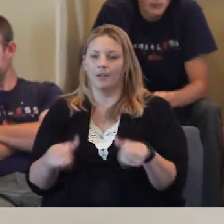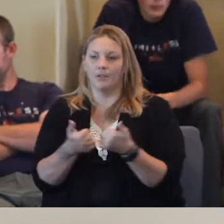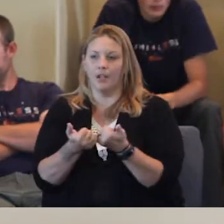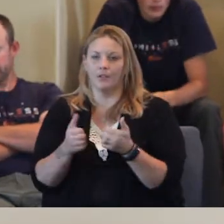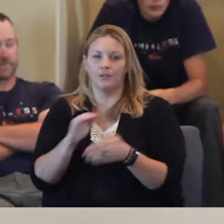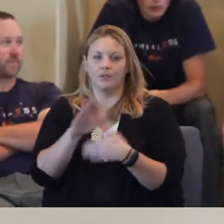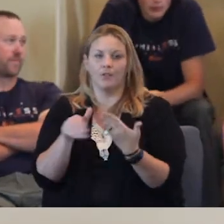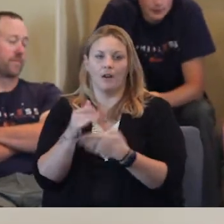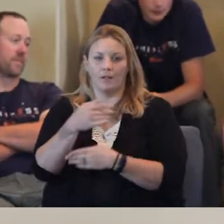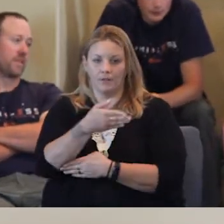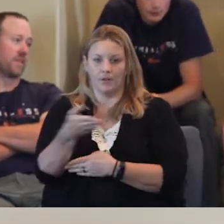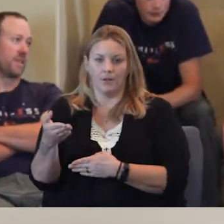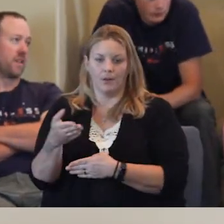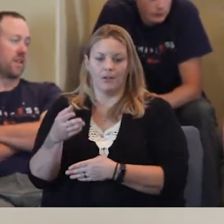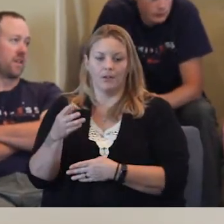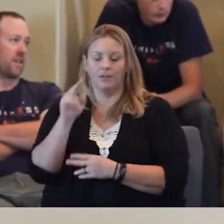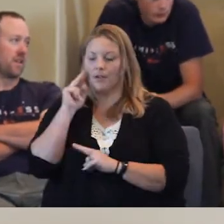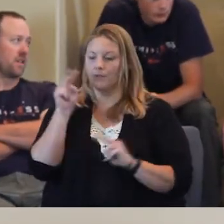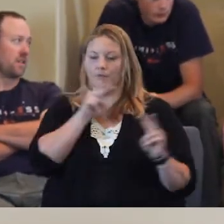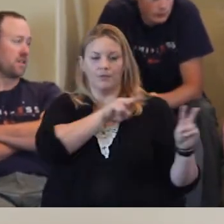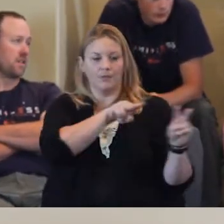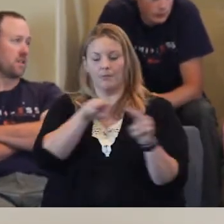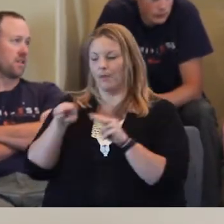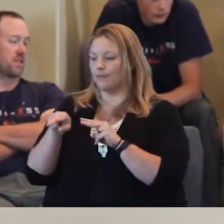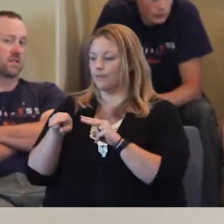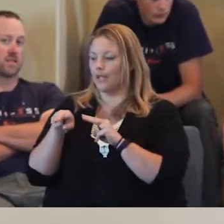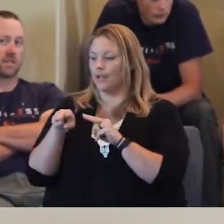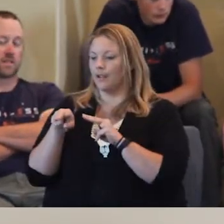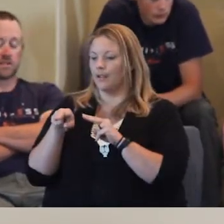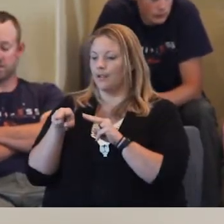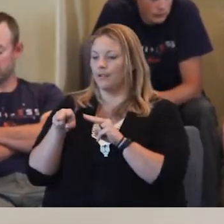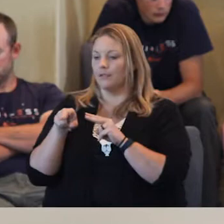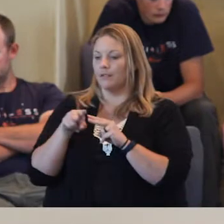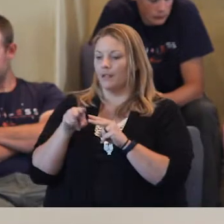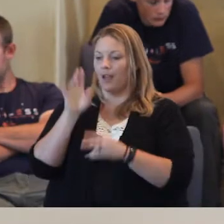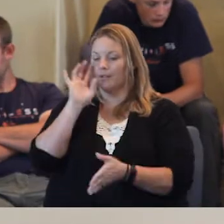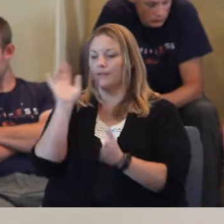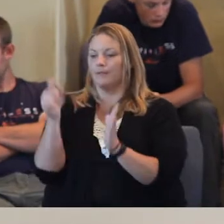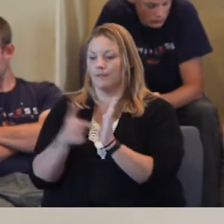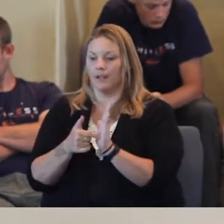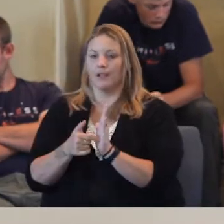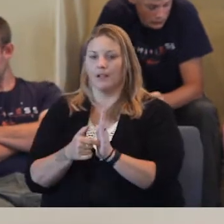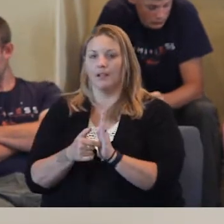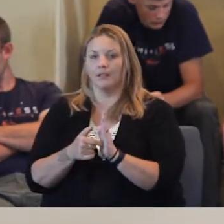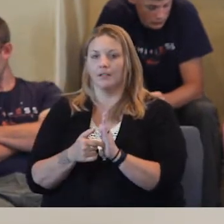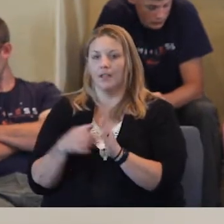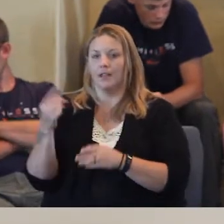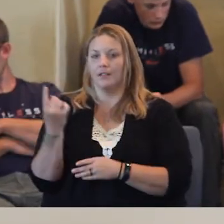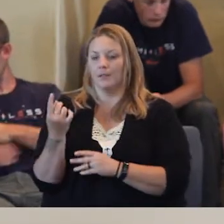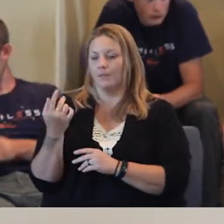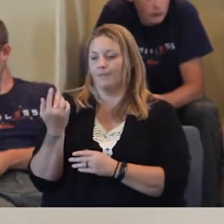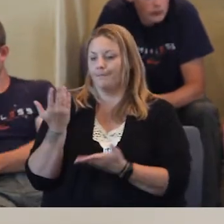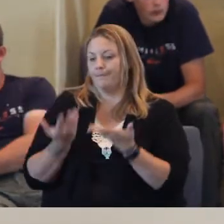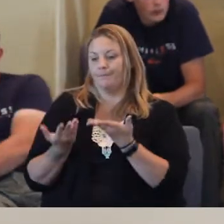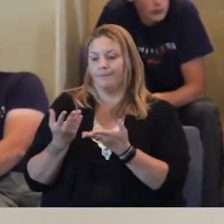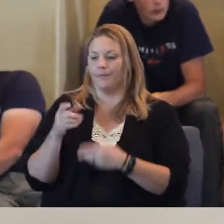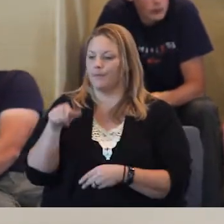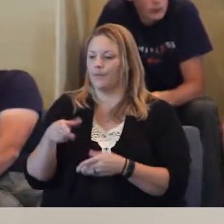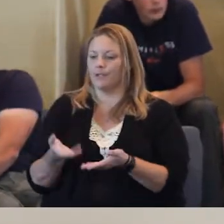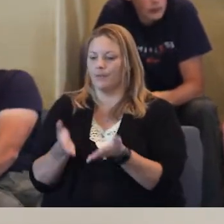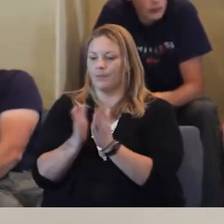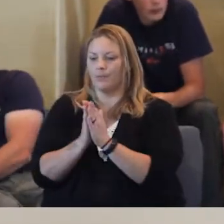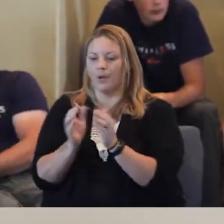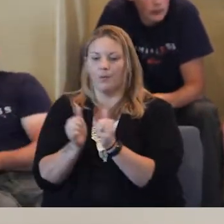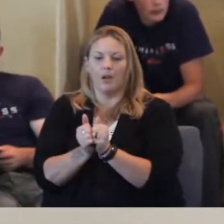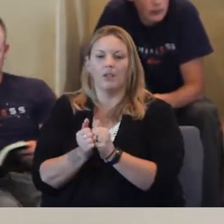to all of you guys, too, is to look around and see who is around you that needs someone